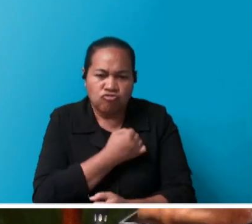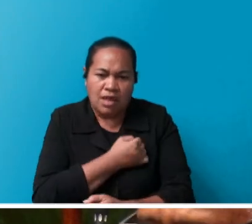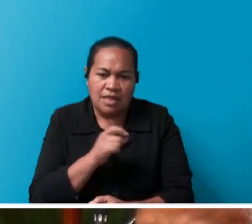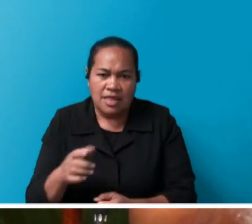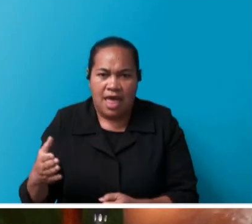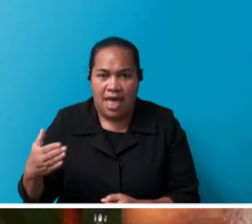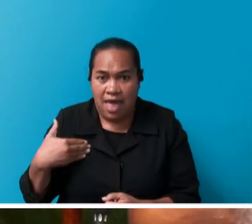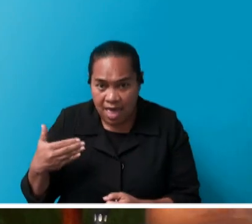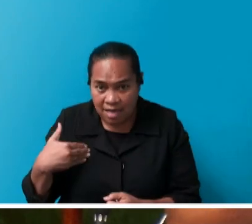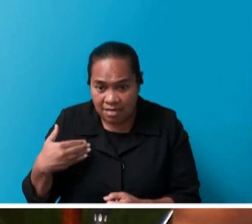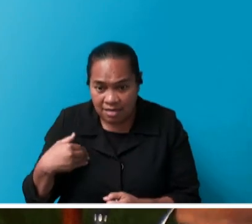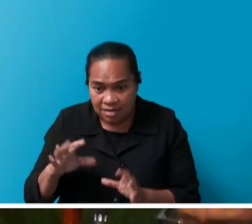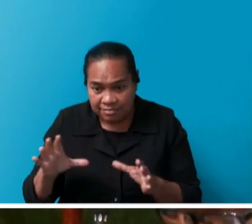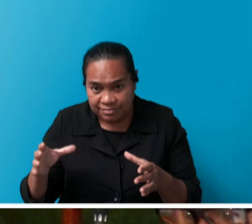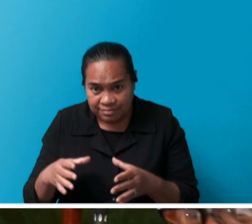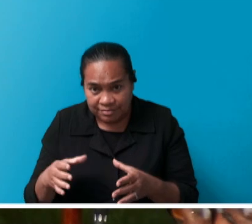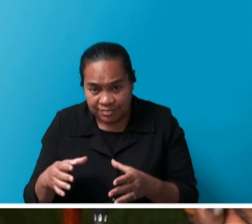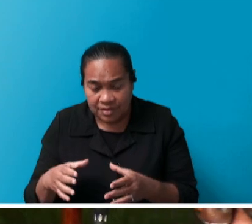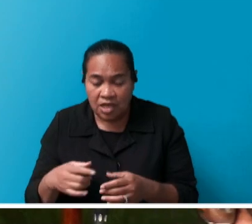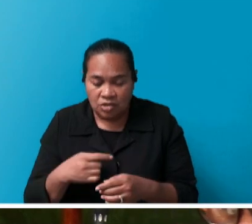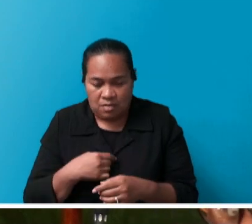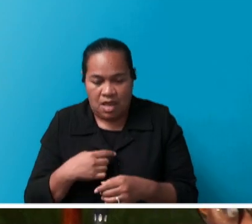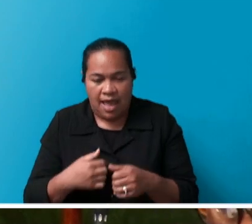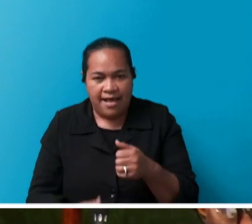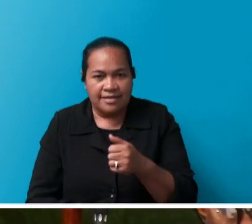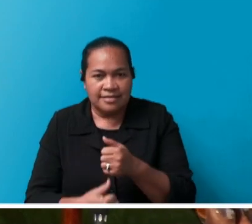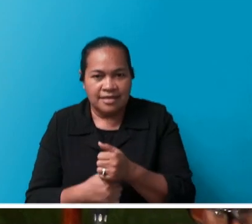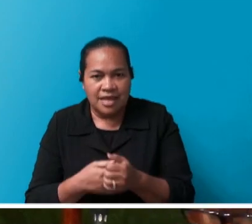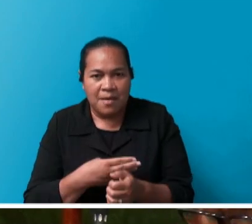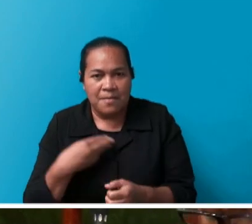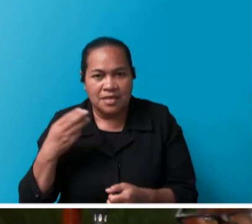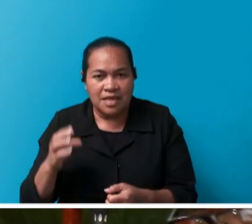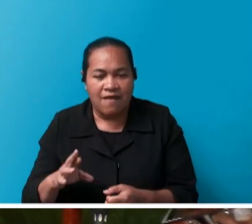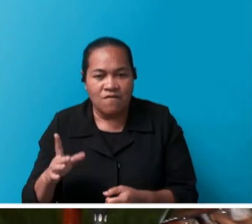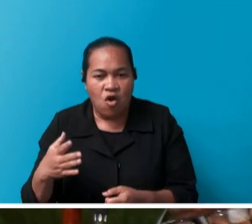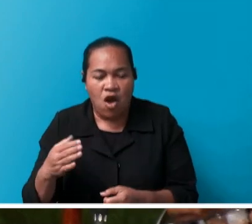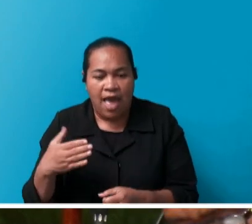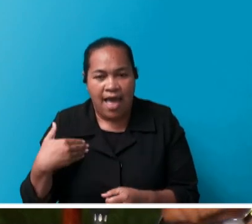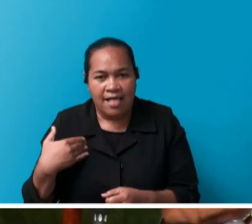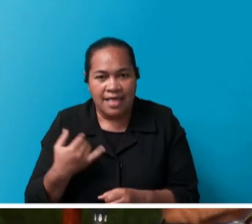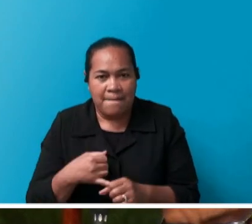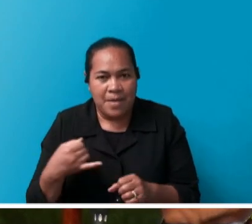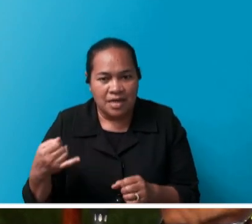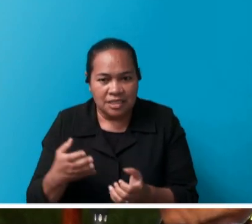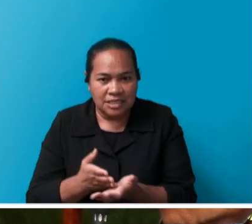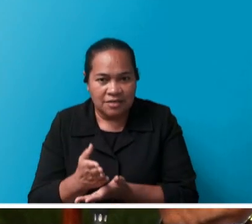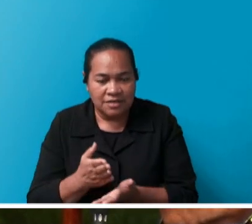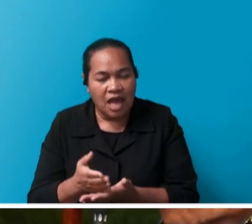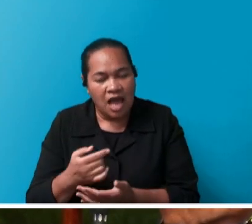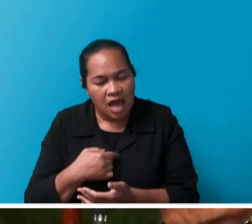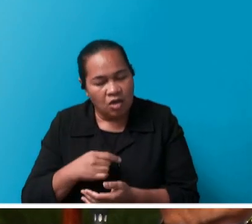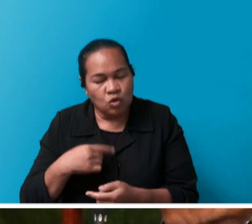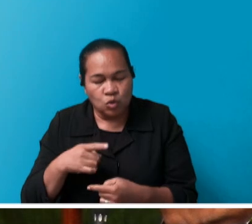Fiji, Honorable Speaker, as an Assistant Minister for Health and Medical Services, I reaffirm my